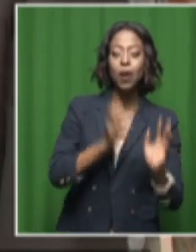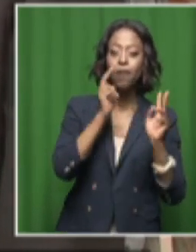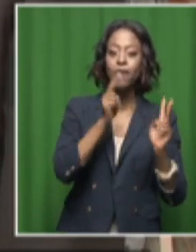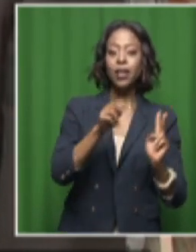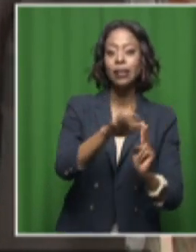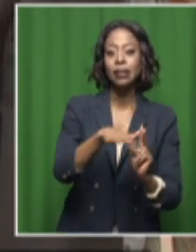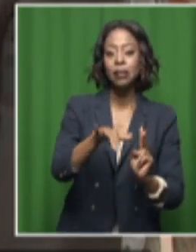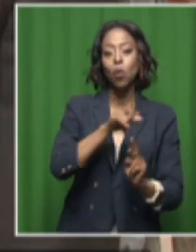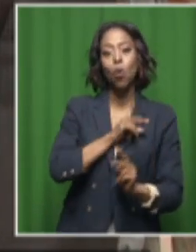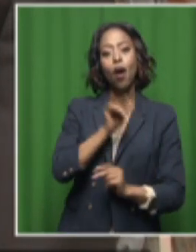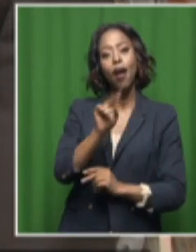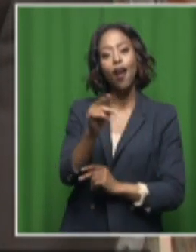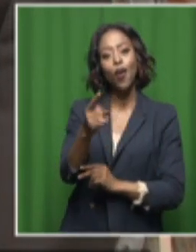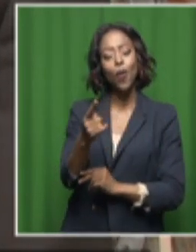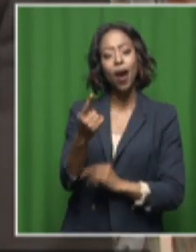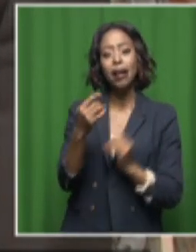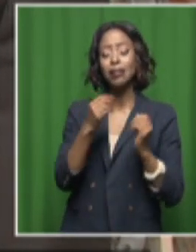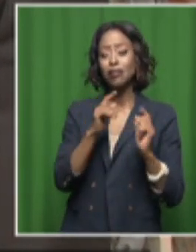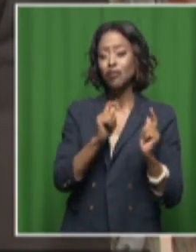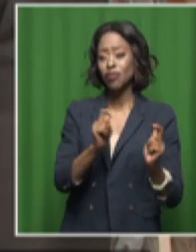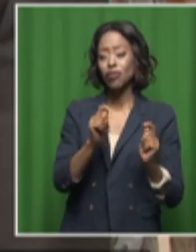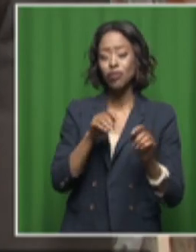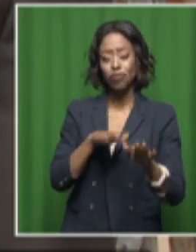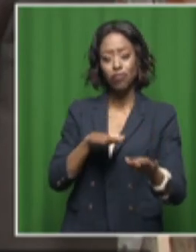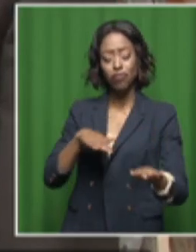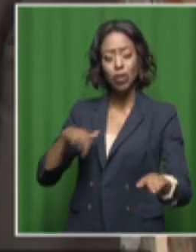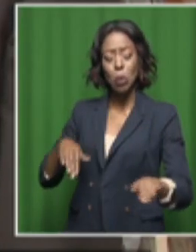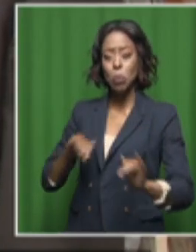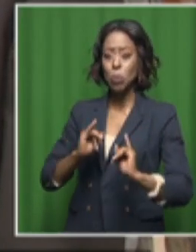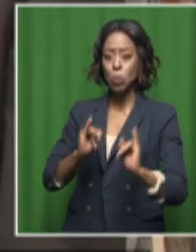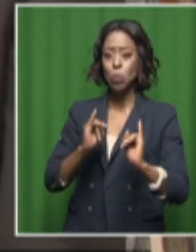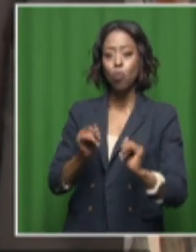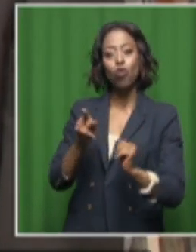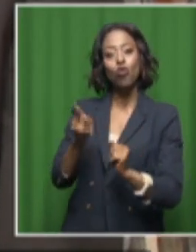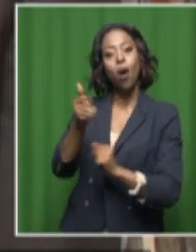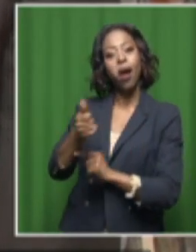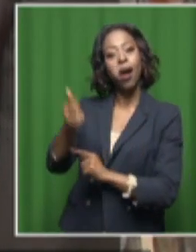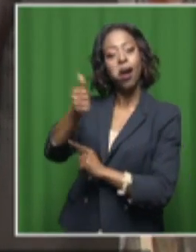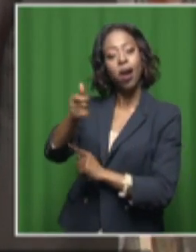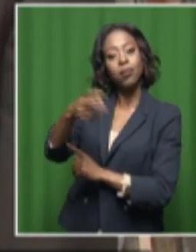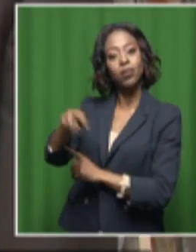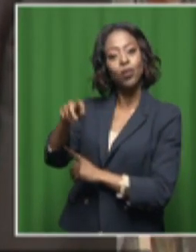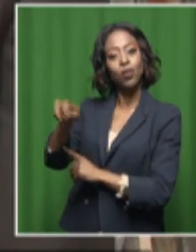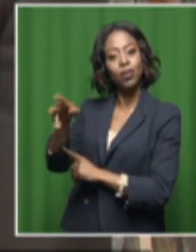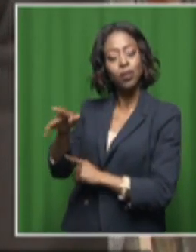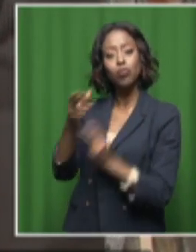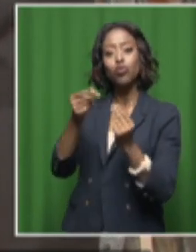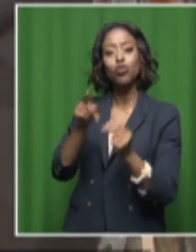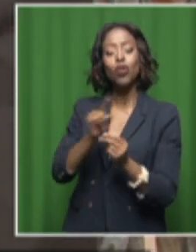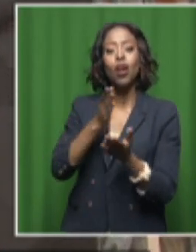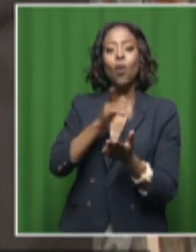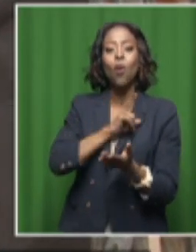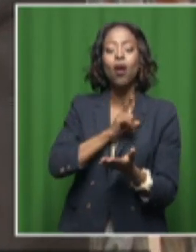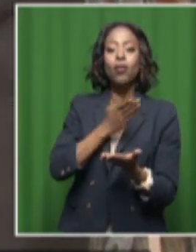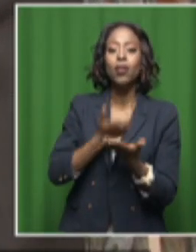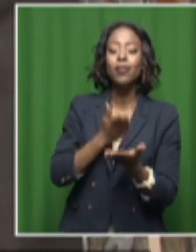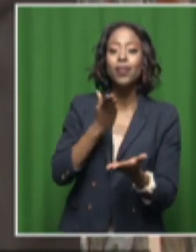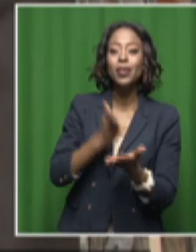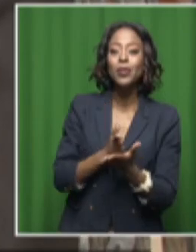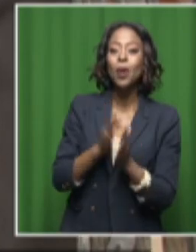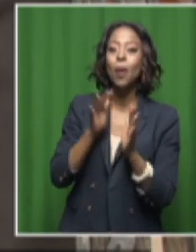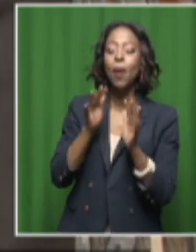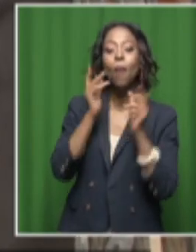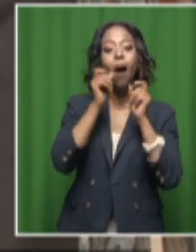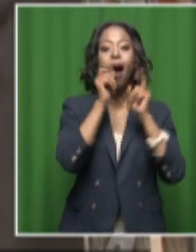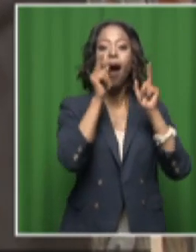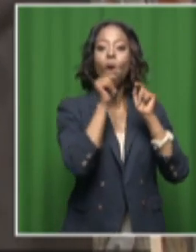the N1 every December. But what are you doing as a tourism authority to make tourism attractive, but not only